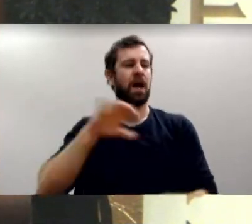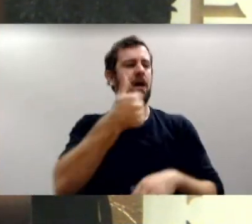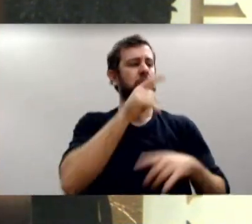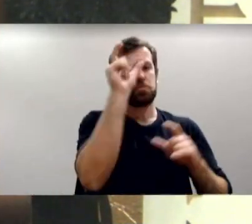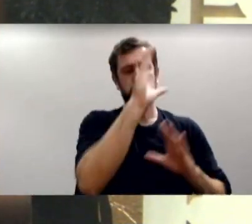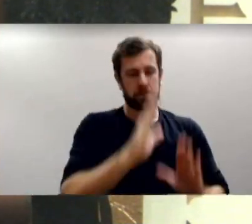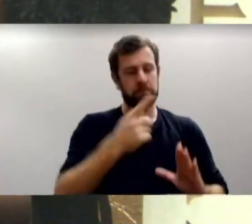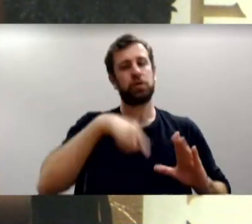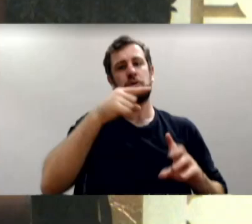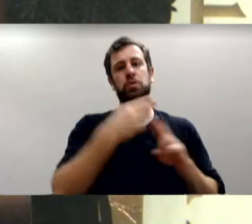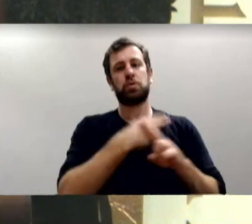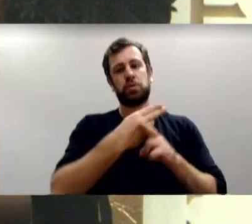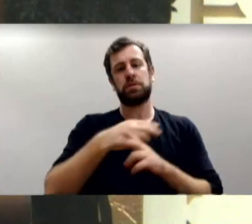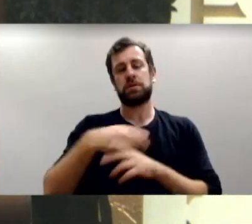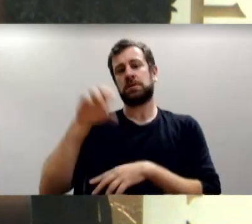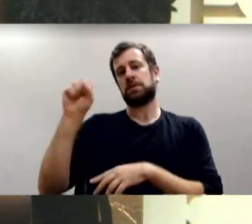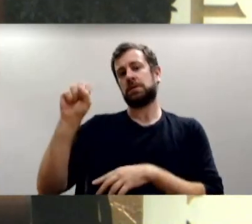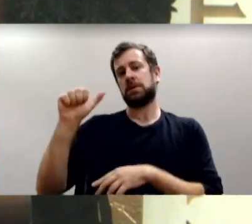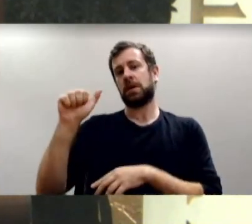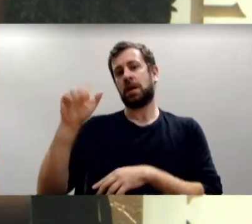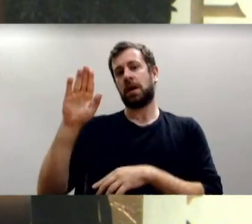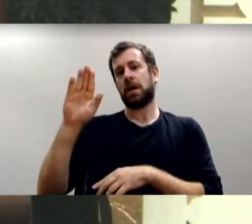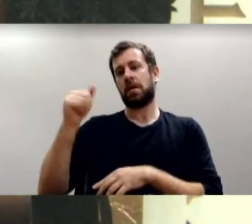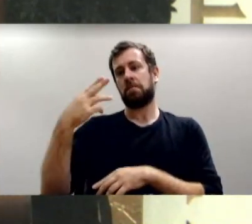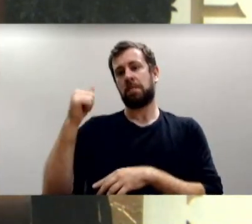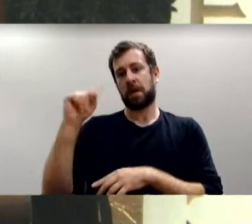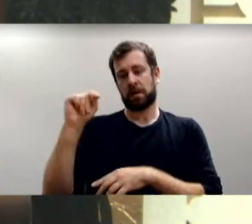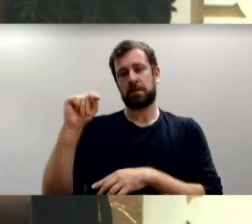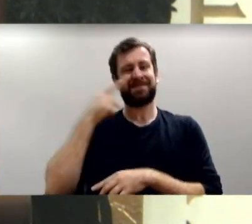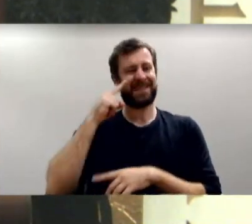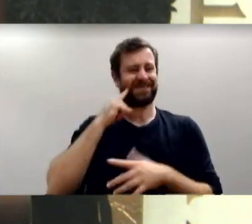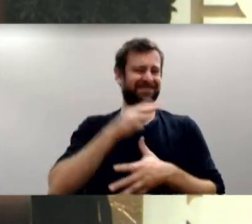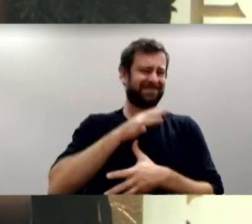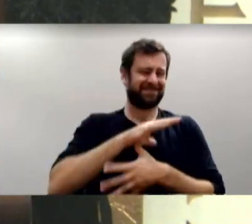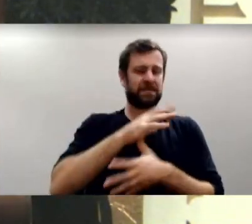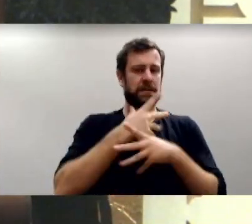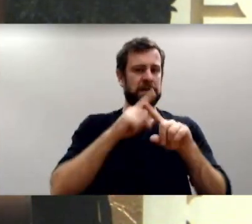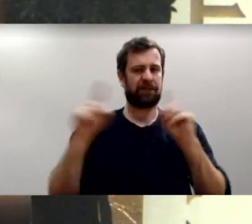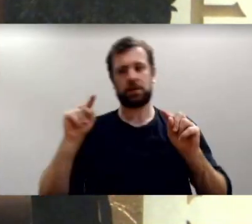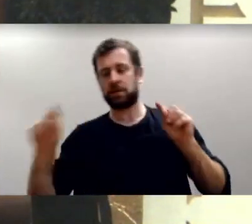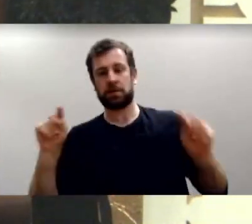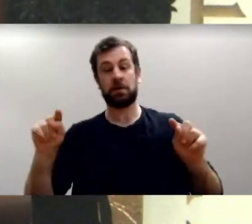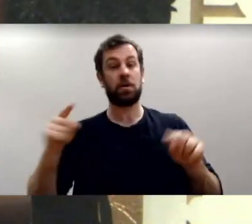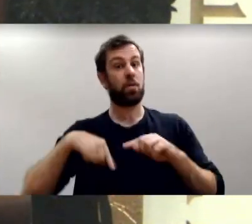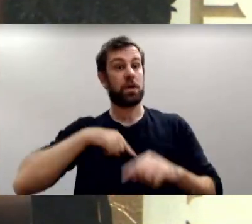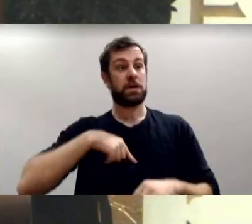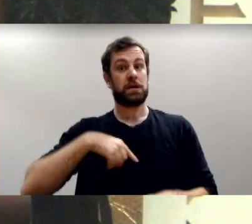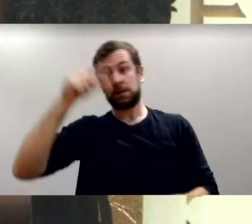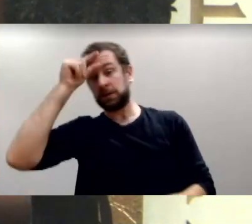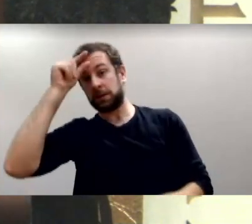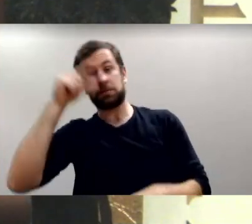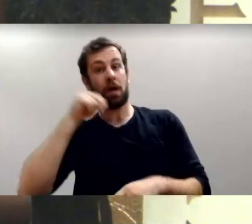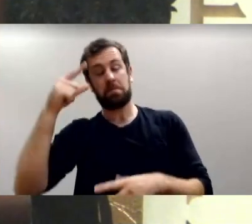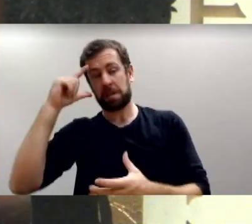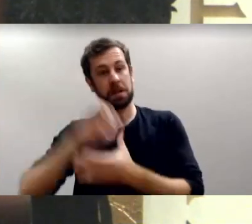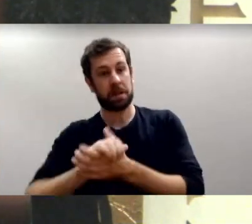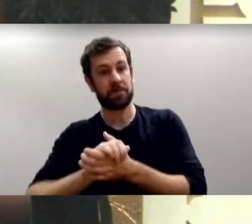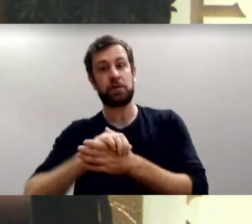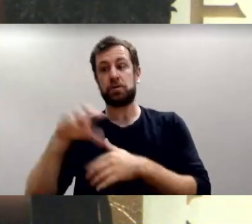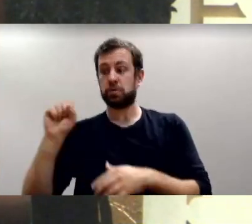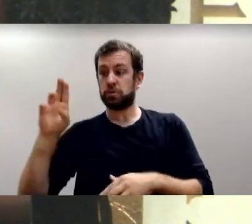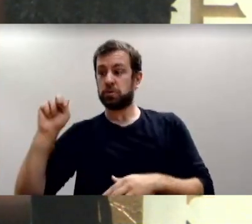the Sunnah of the Prophet. That is the main difference. It's not that we as a Shia do not believe in the Sunnah of the